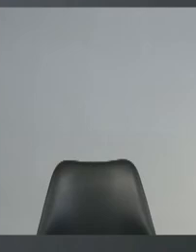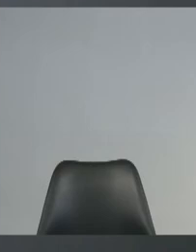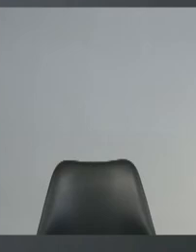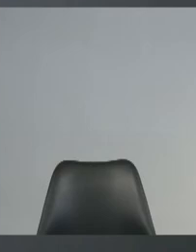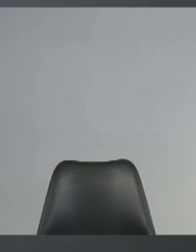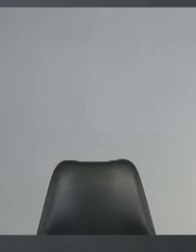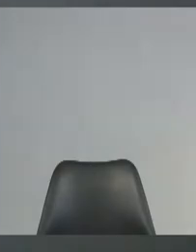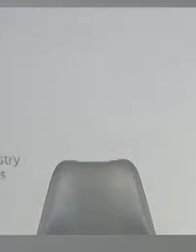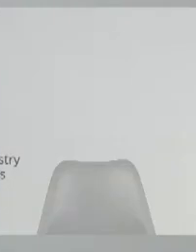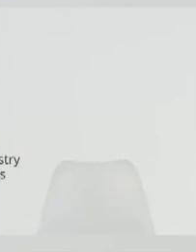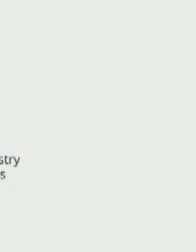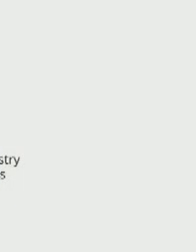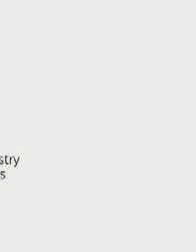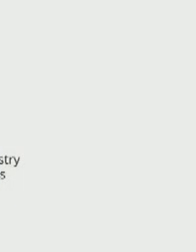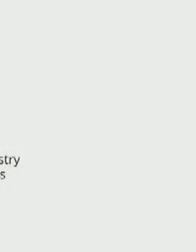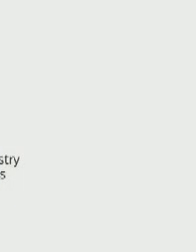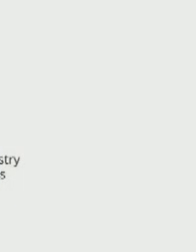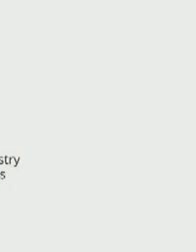foreign